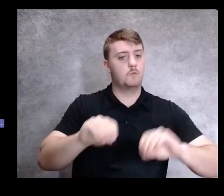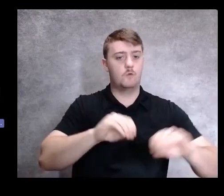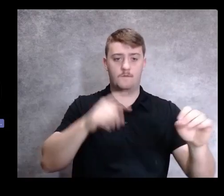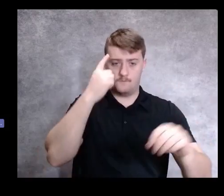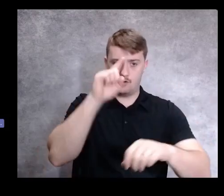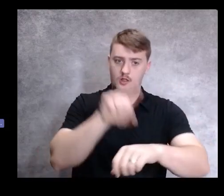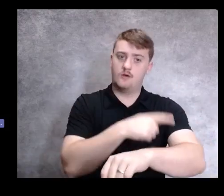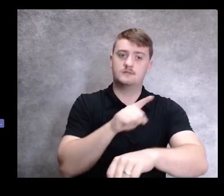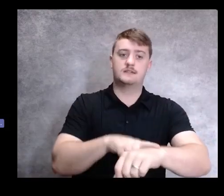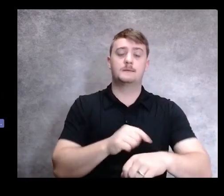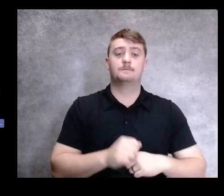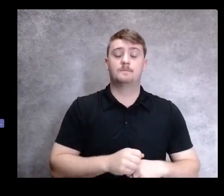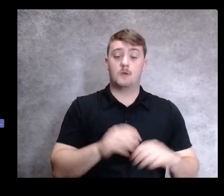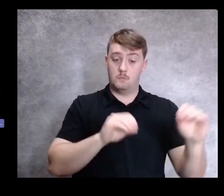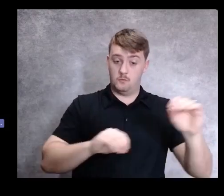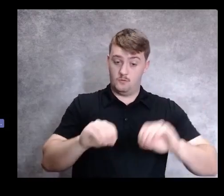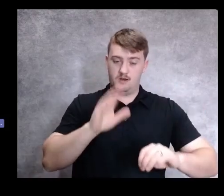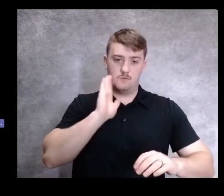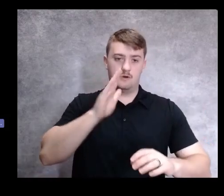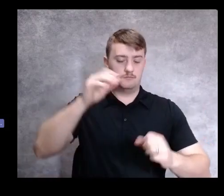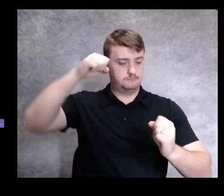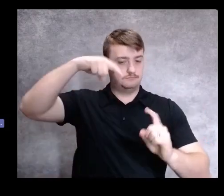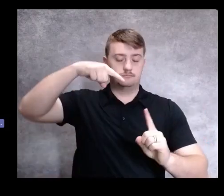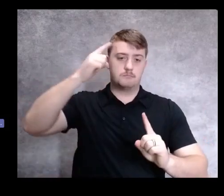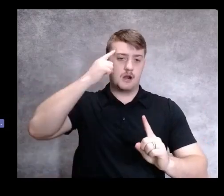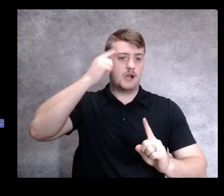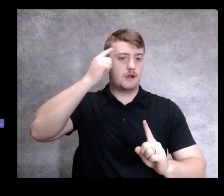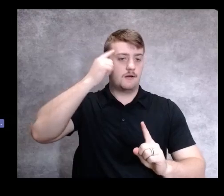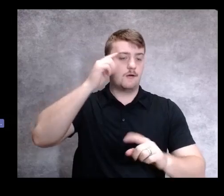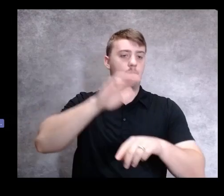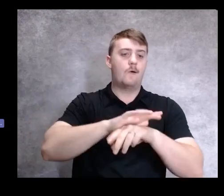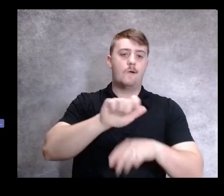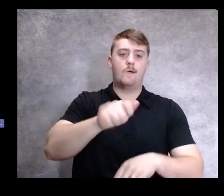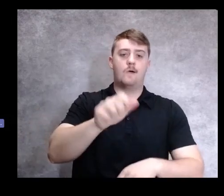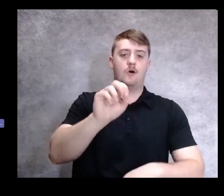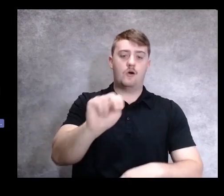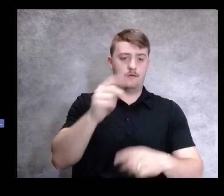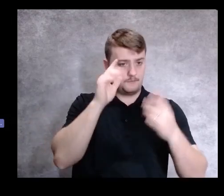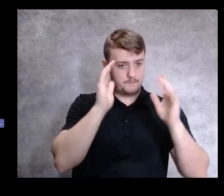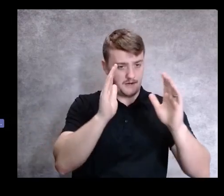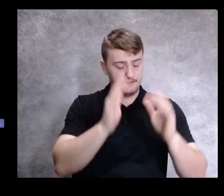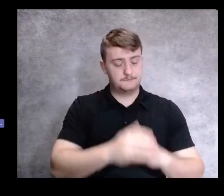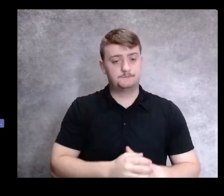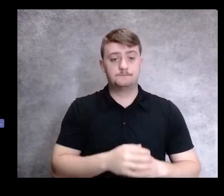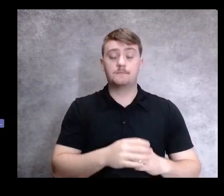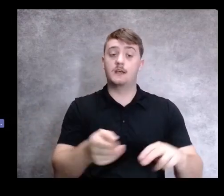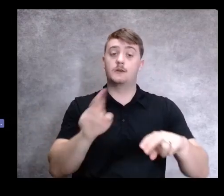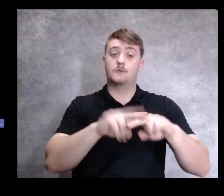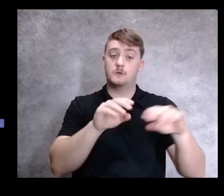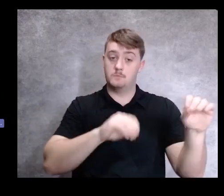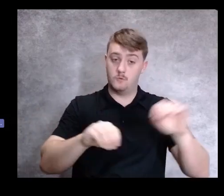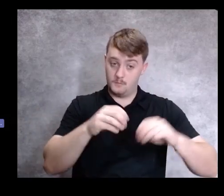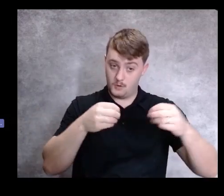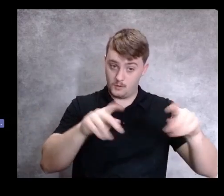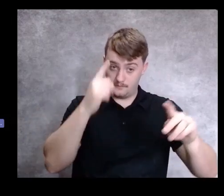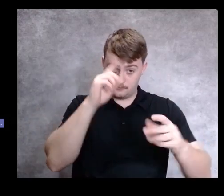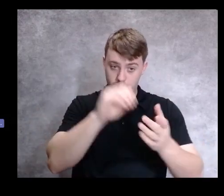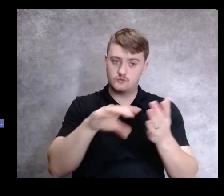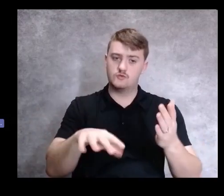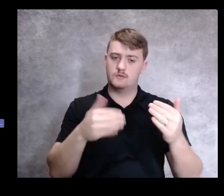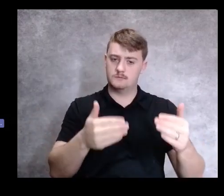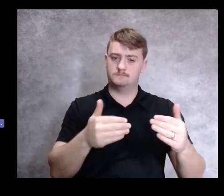time. Movement turns the brain on to pay attention." To increase movement opportunities for students,